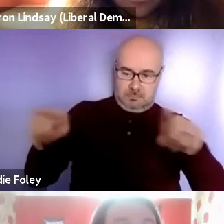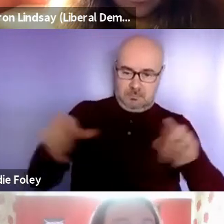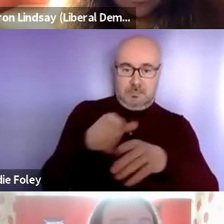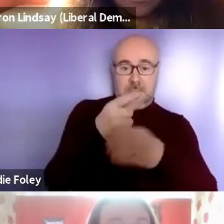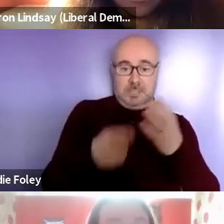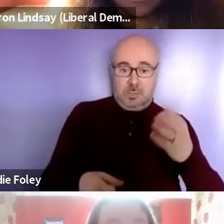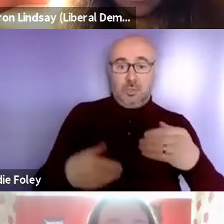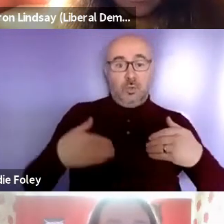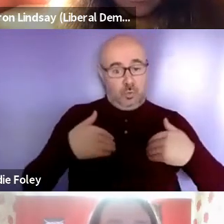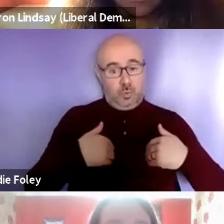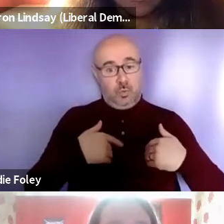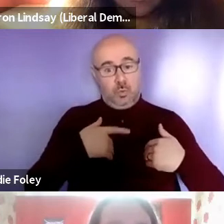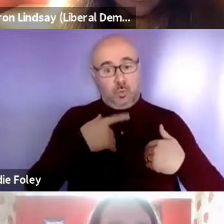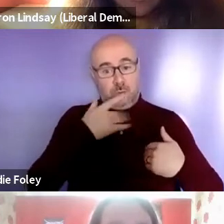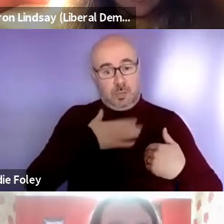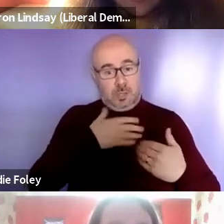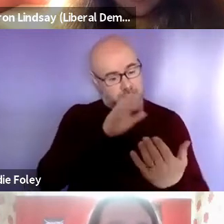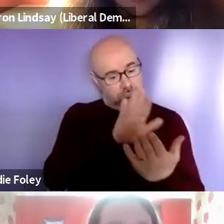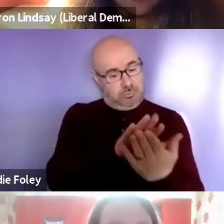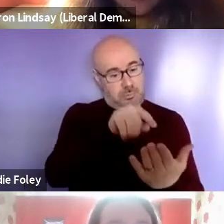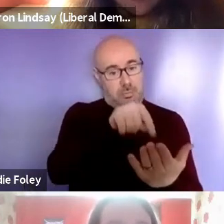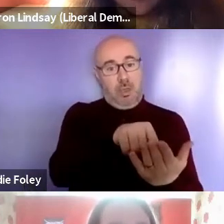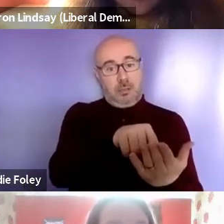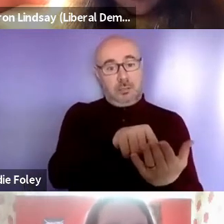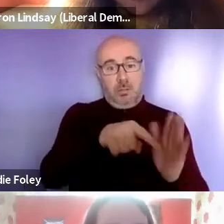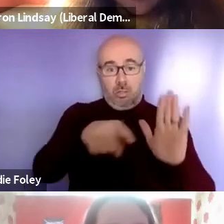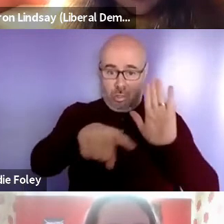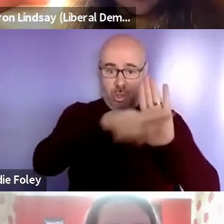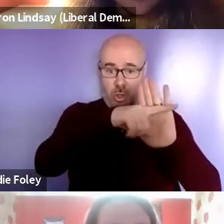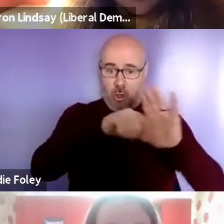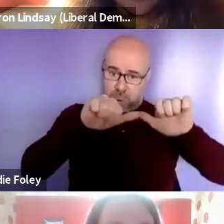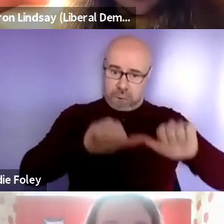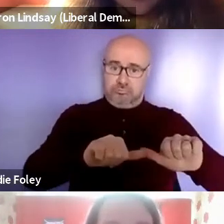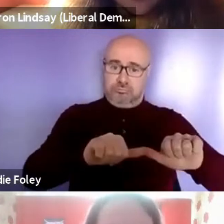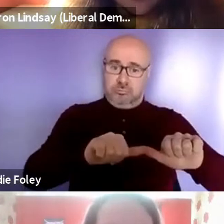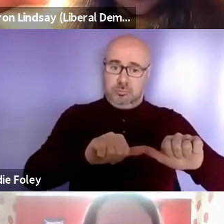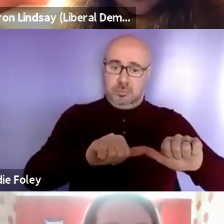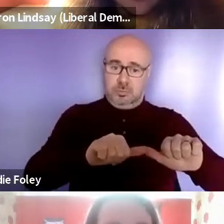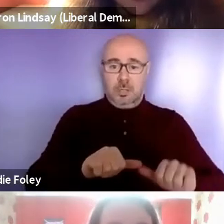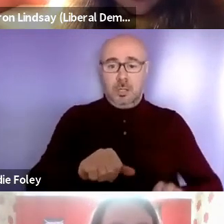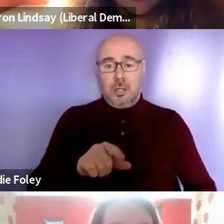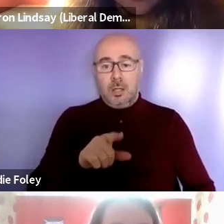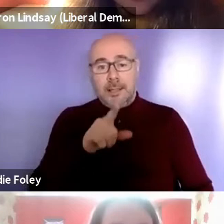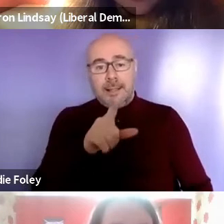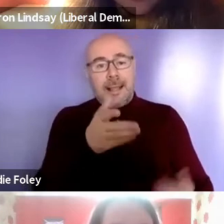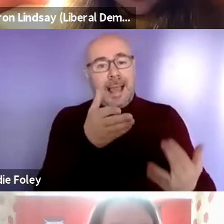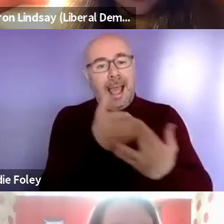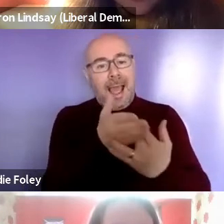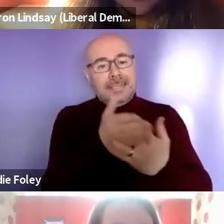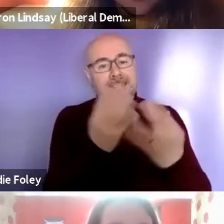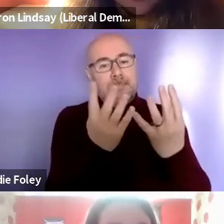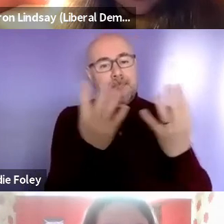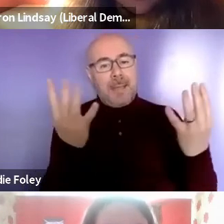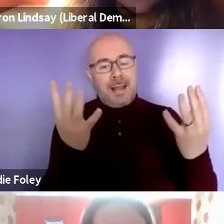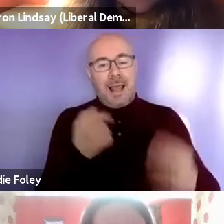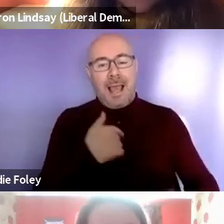May. I'd like to just touch on as well access panels, because you have my complete sympathy on that. It's something that's affected me a lot